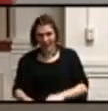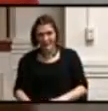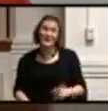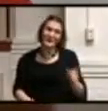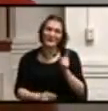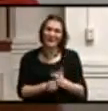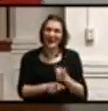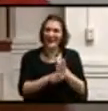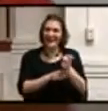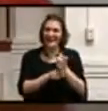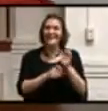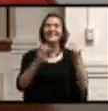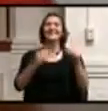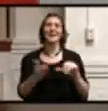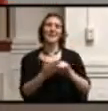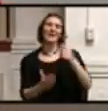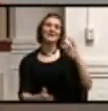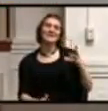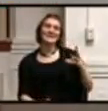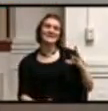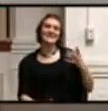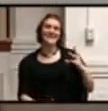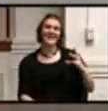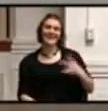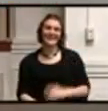And let's see, page 16 and 17.